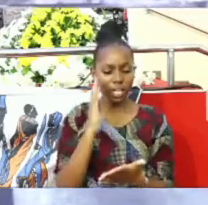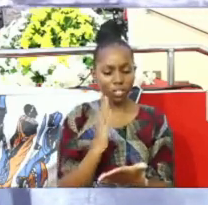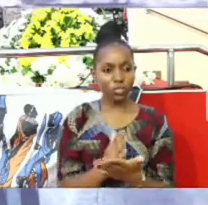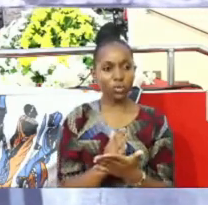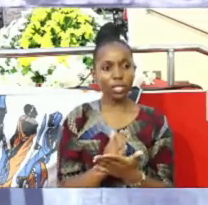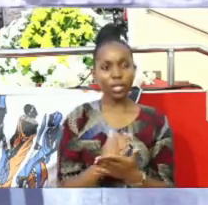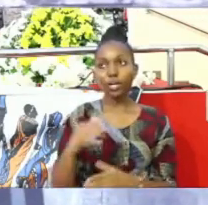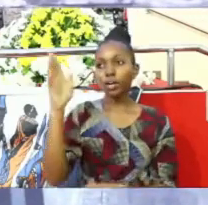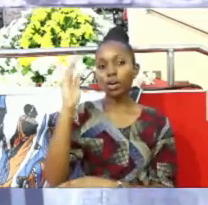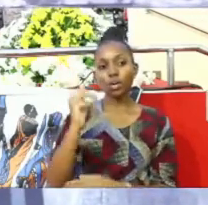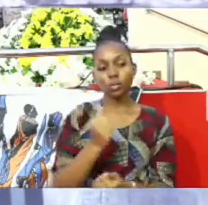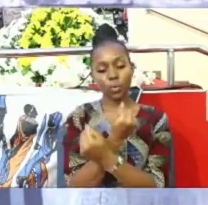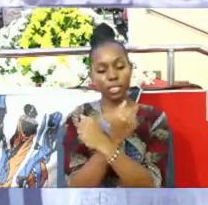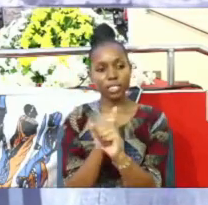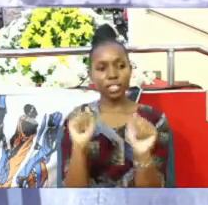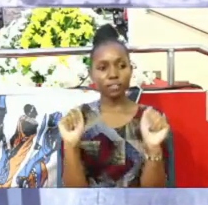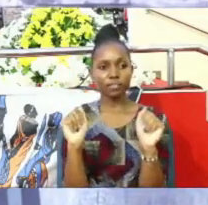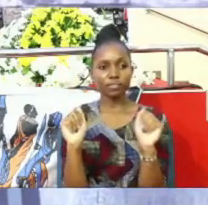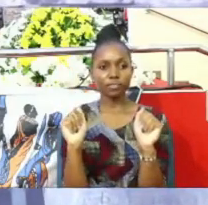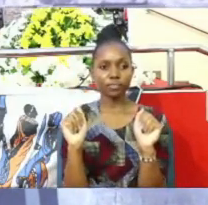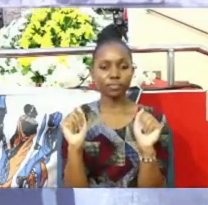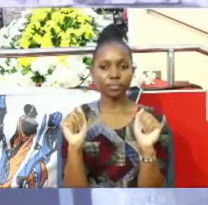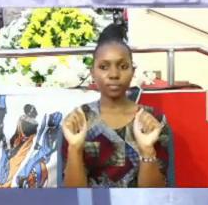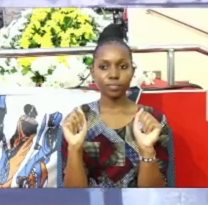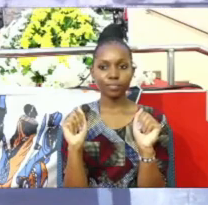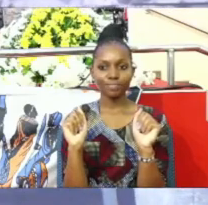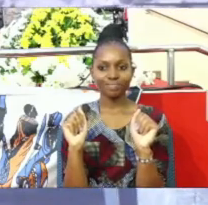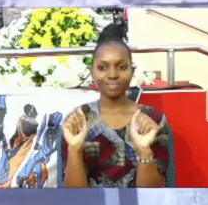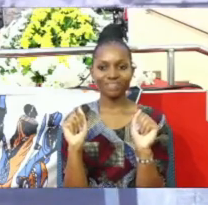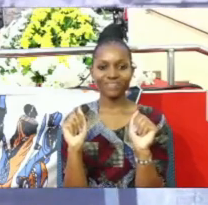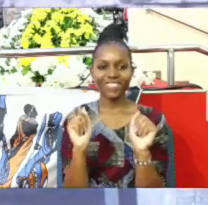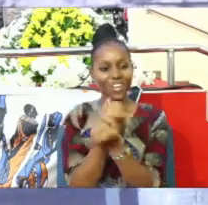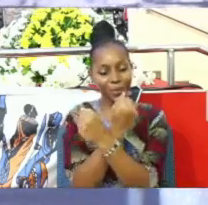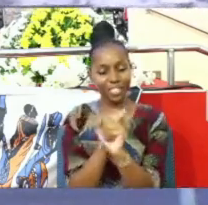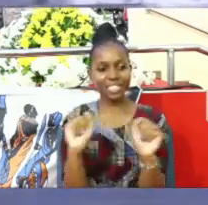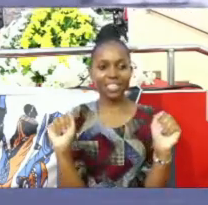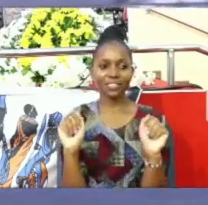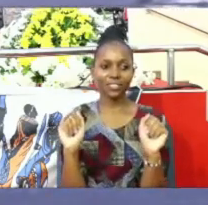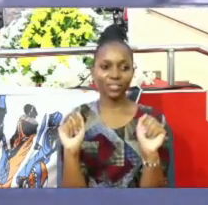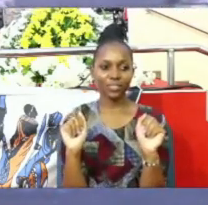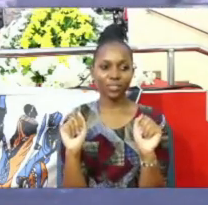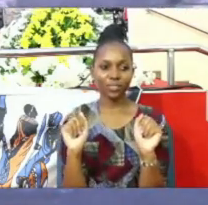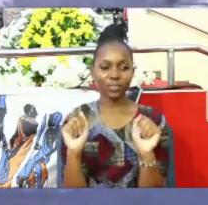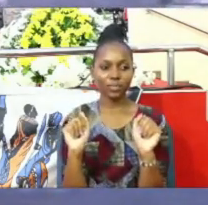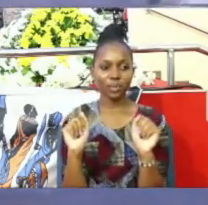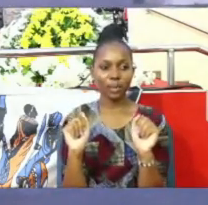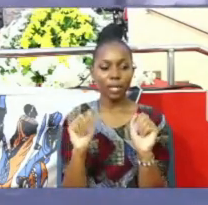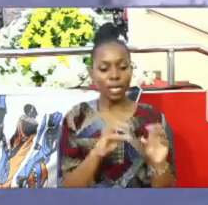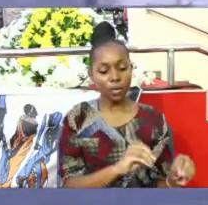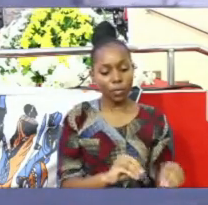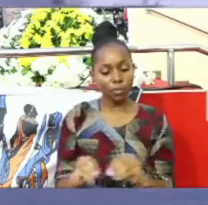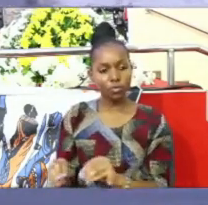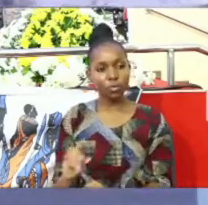back, atakuvuta kutoka pale nyuma, and bring you in front, na kuletea hapa mbele. He will pull you from being an orphan girl, atakutoa kutoka pale